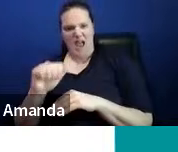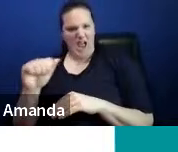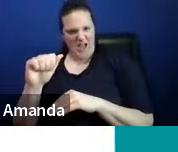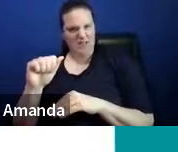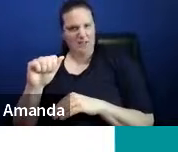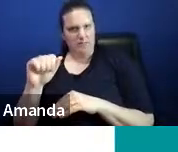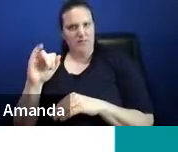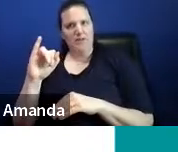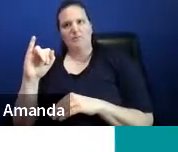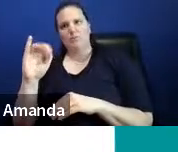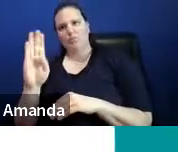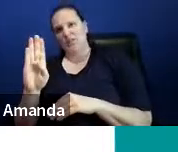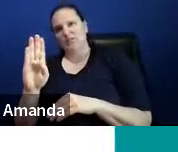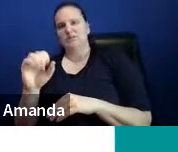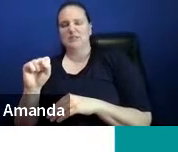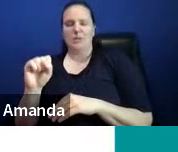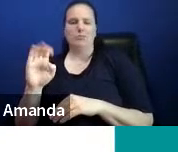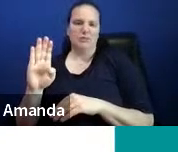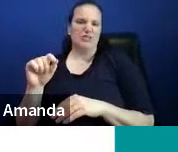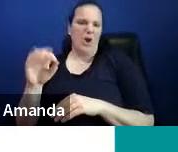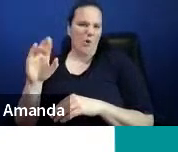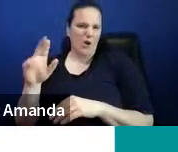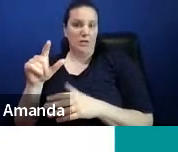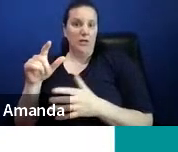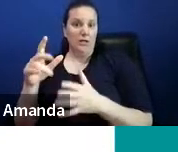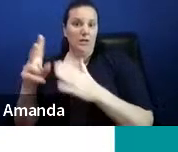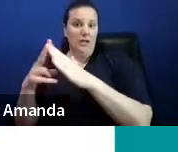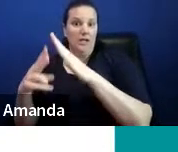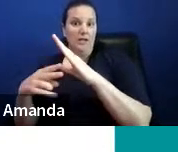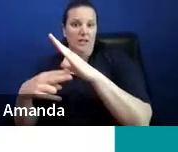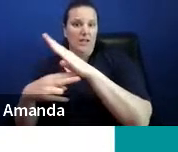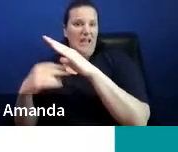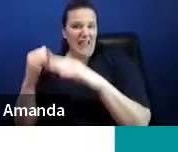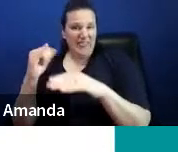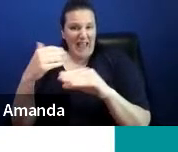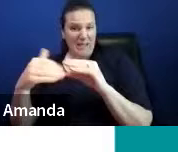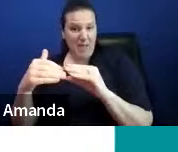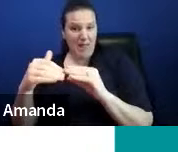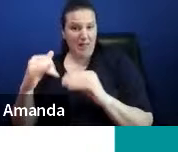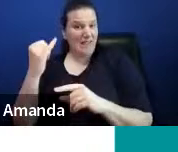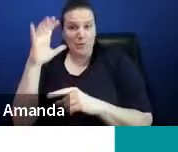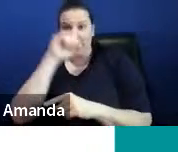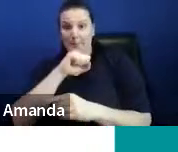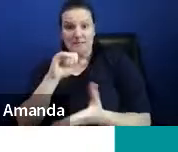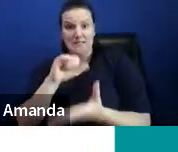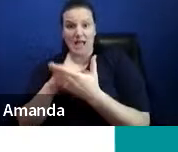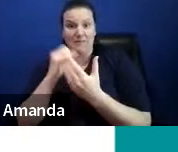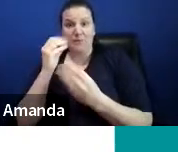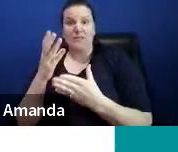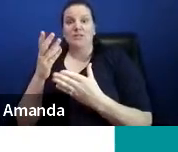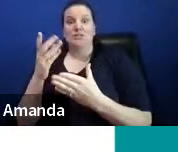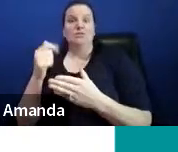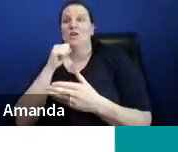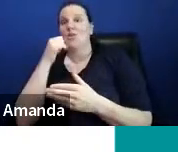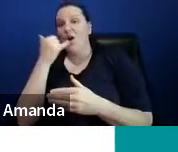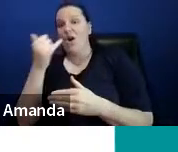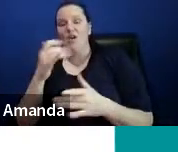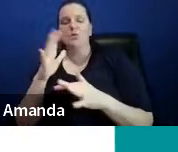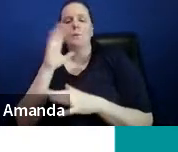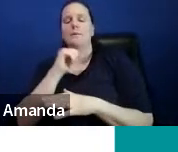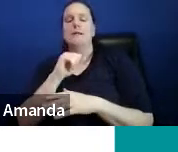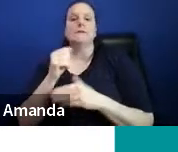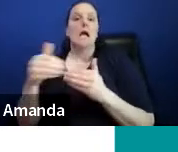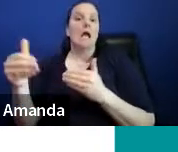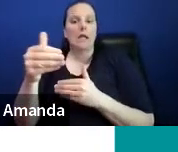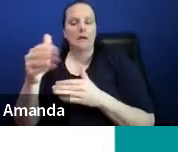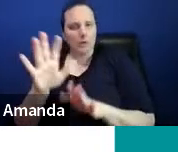info@interstatebridge.org. If you missed the opportunity to call in today, or you didn't send us any information ahead of time, we still invite you to